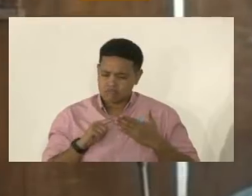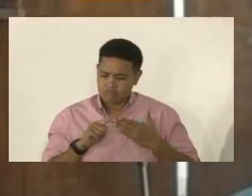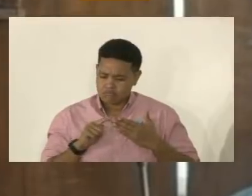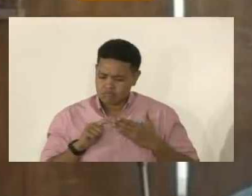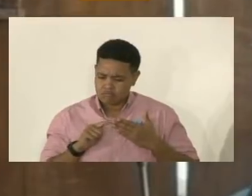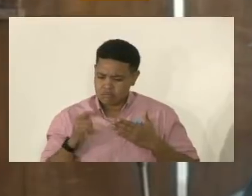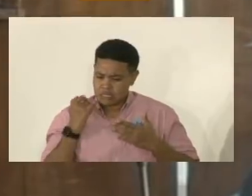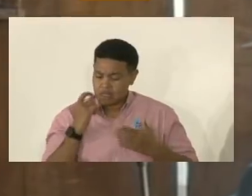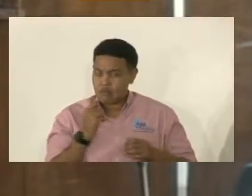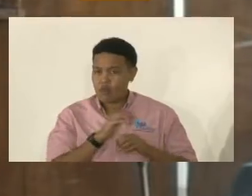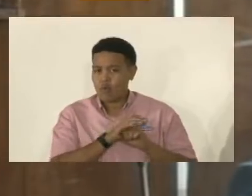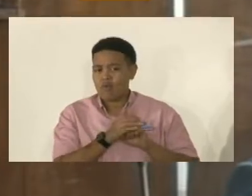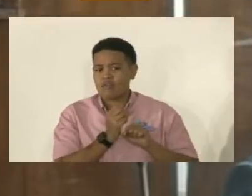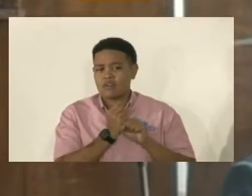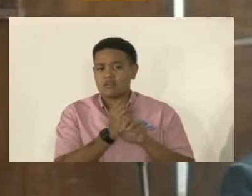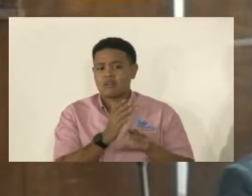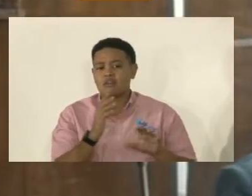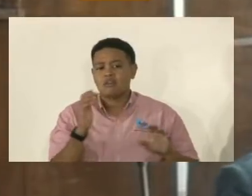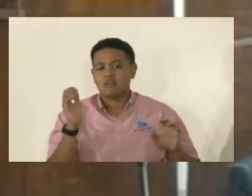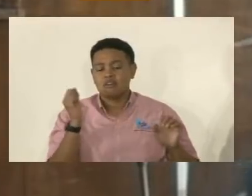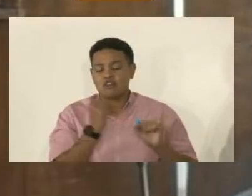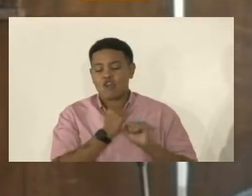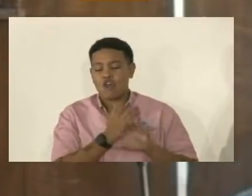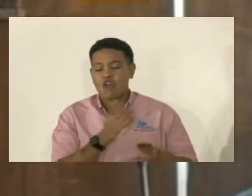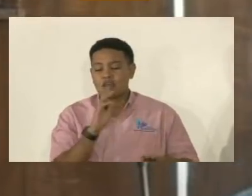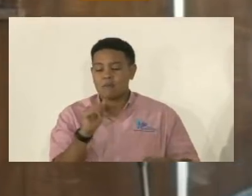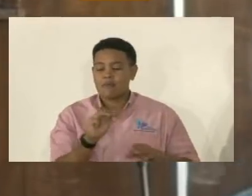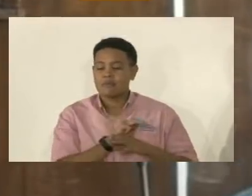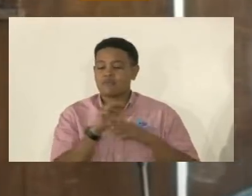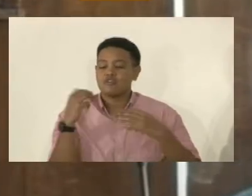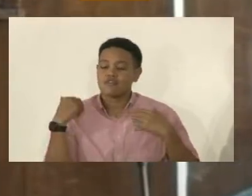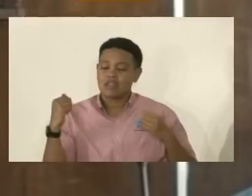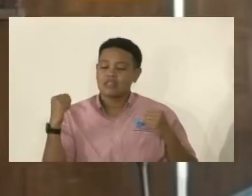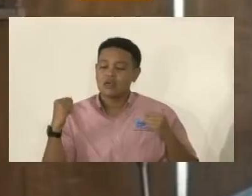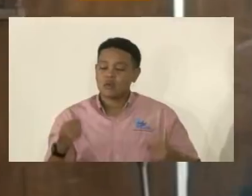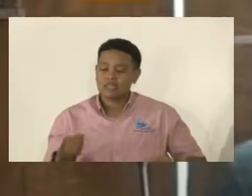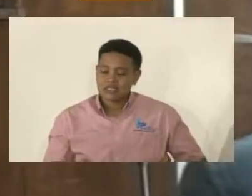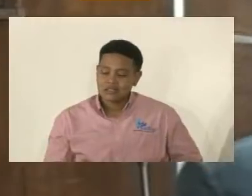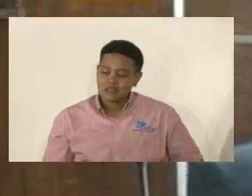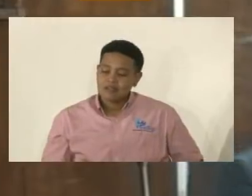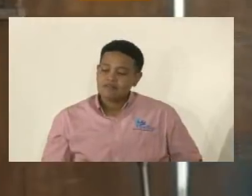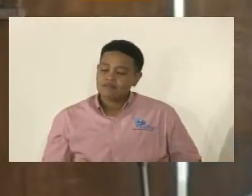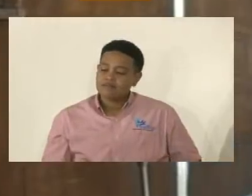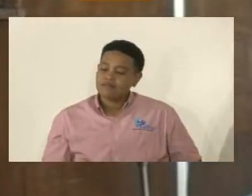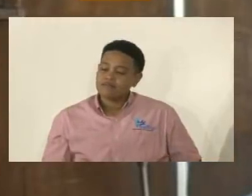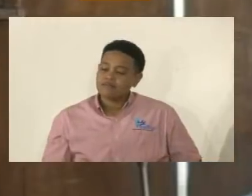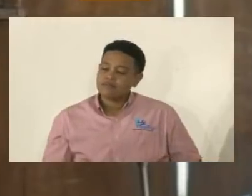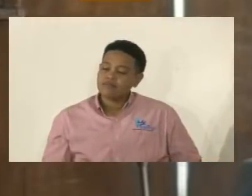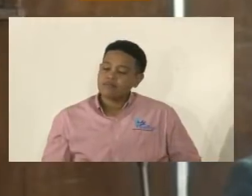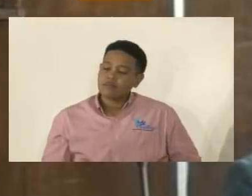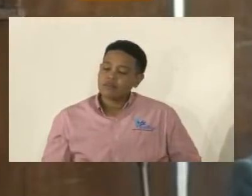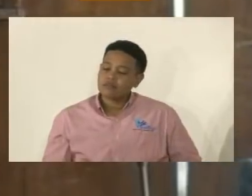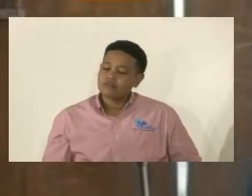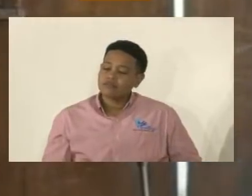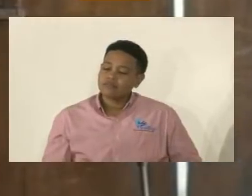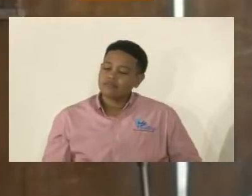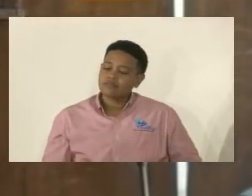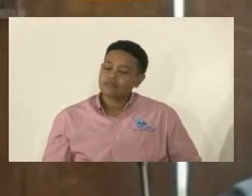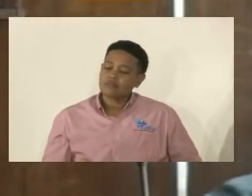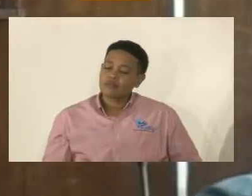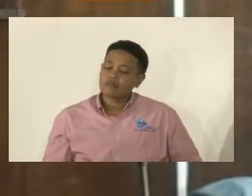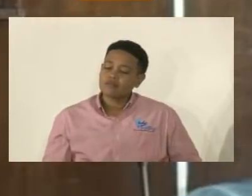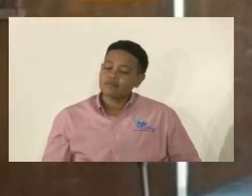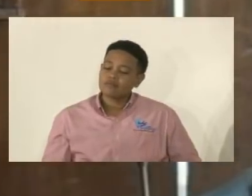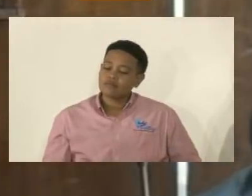investigation by the Ministry of Health and Wellness. So, Senator Webby, just since you